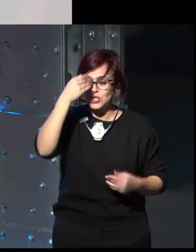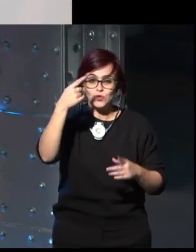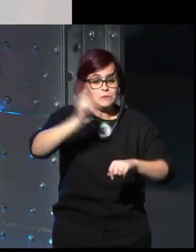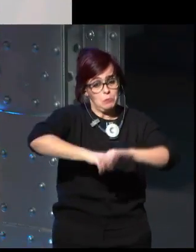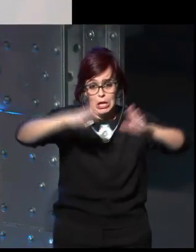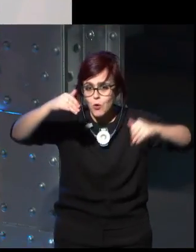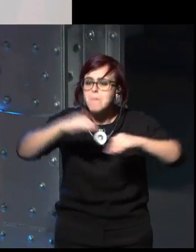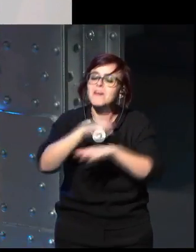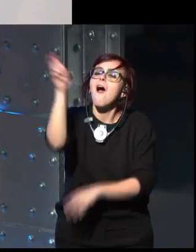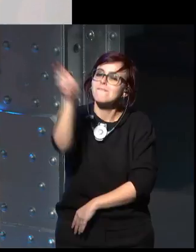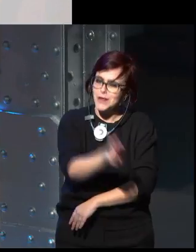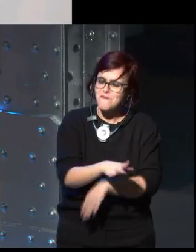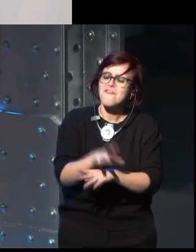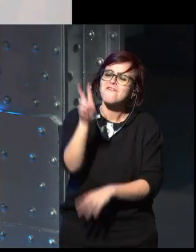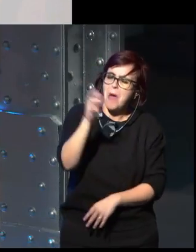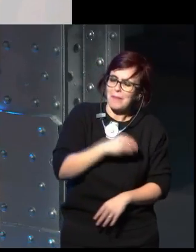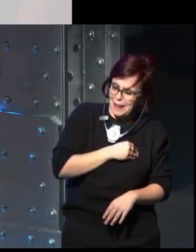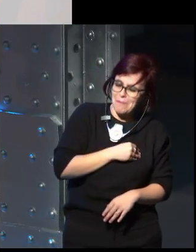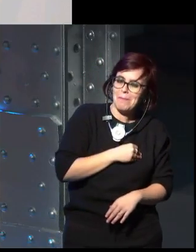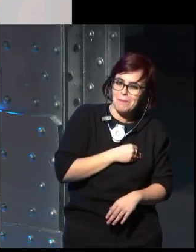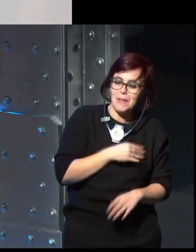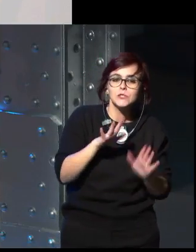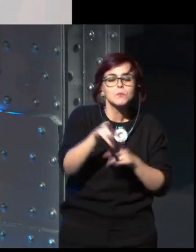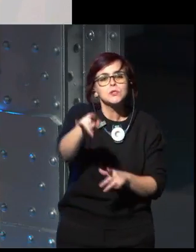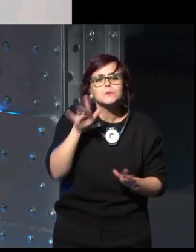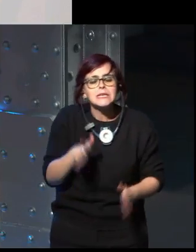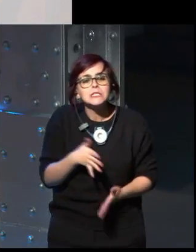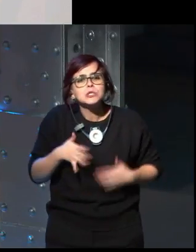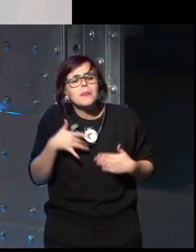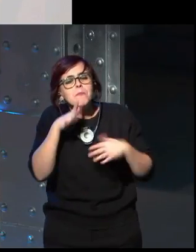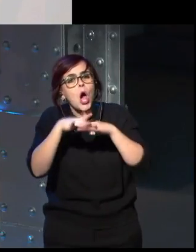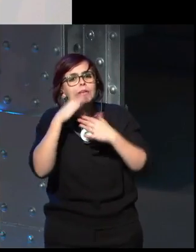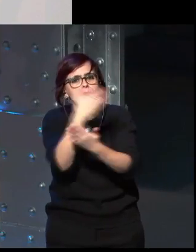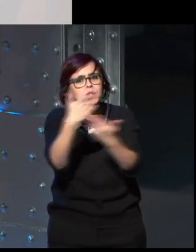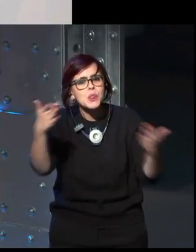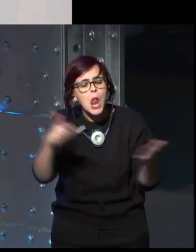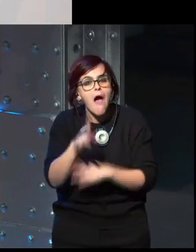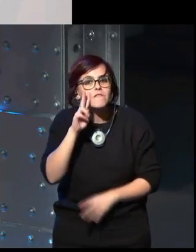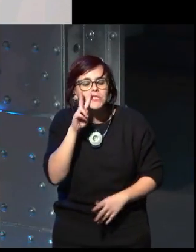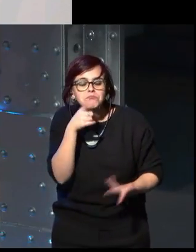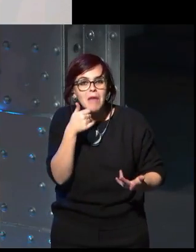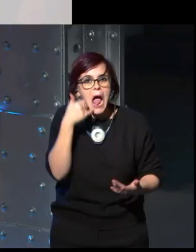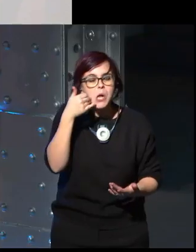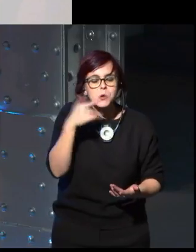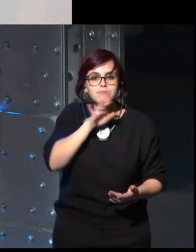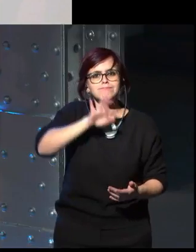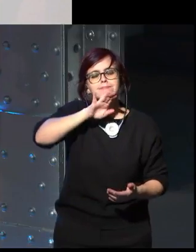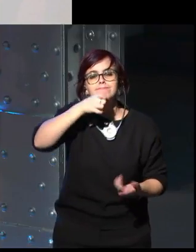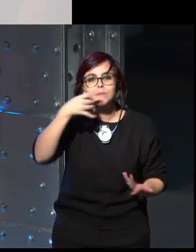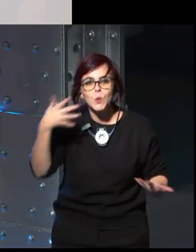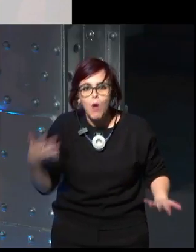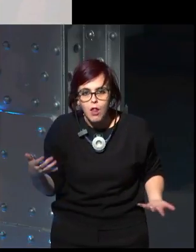to see it today, but come back and visit the exhibition. So, Greg, what was that most surprised you about the exhibition that you've seen?